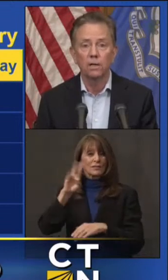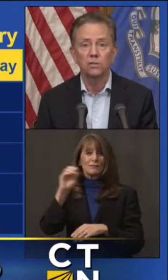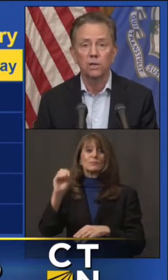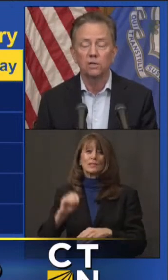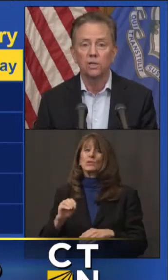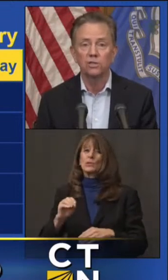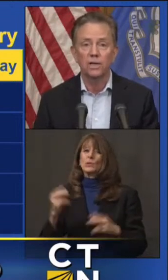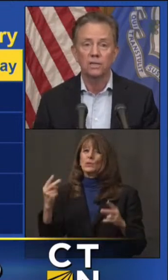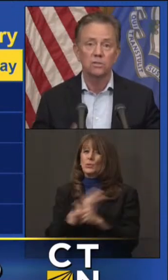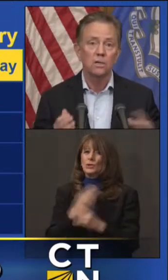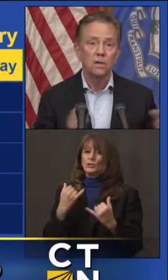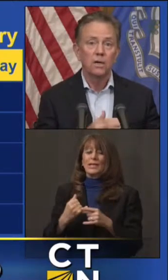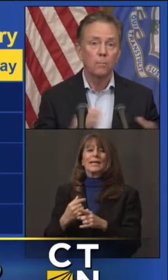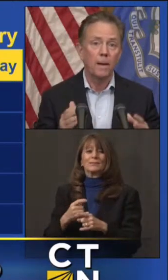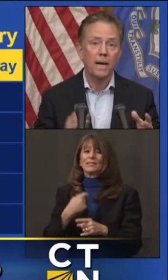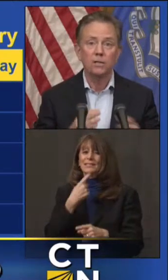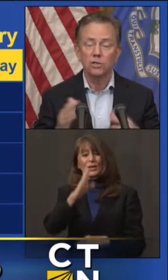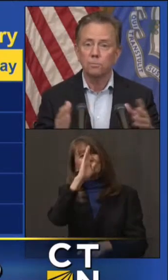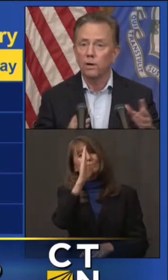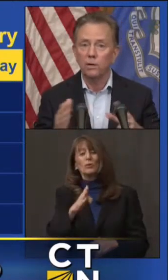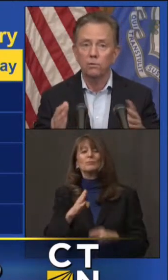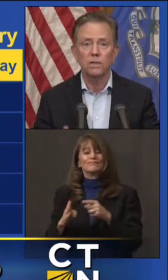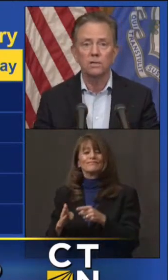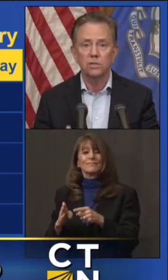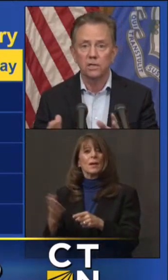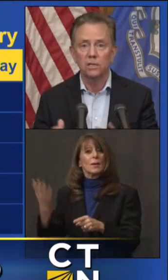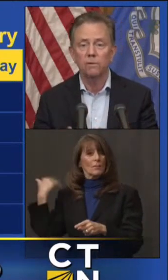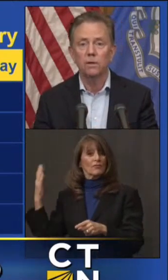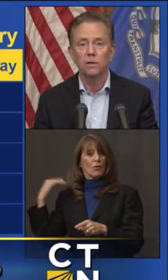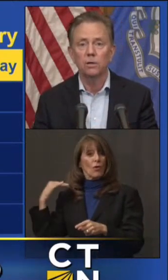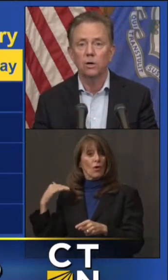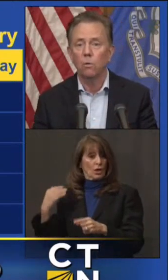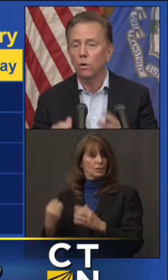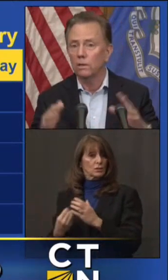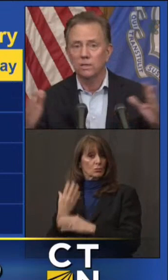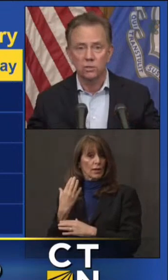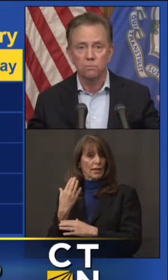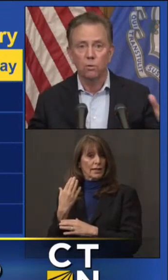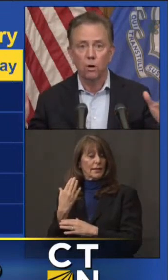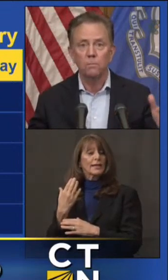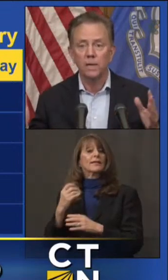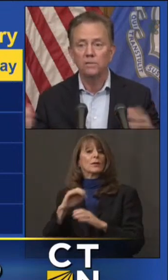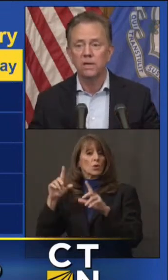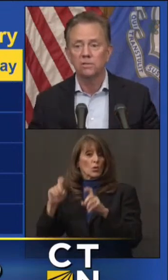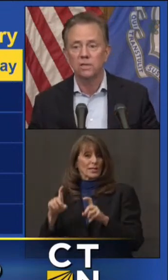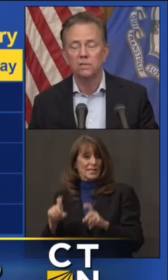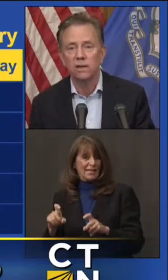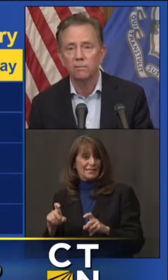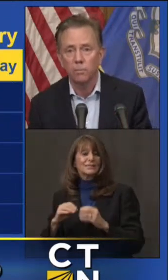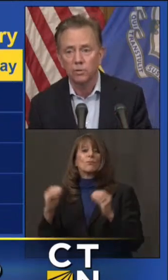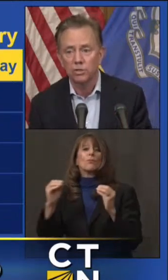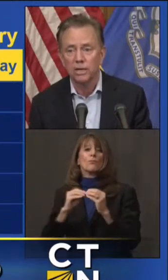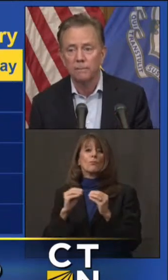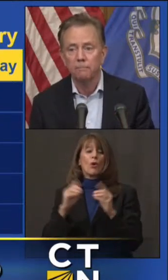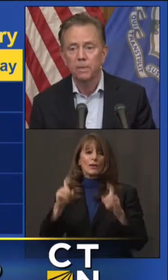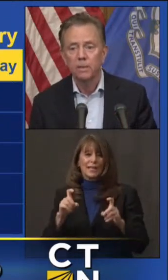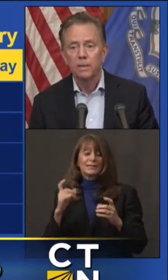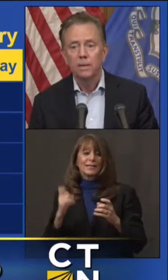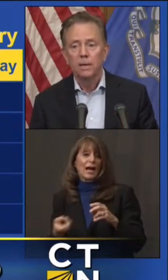far. Let's cut to the chase. You know, back in the spring, you were testing a different cohort. This is broad-based testing,